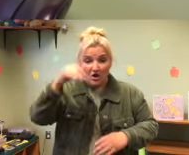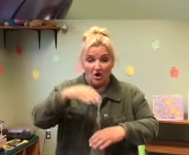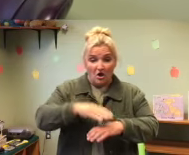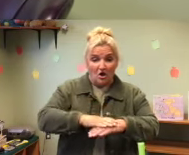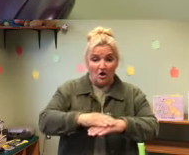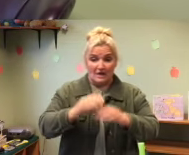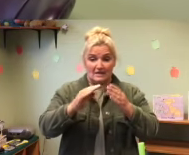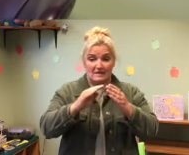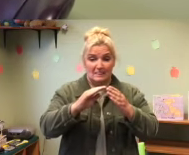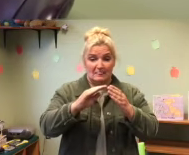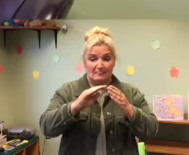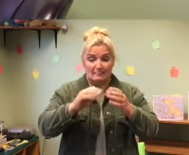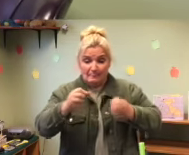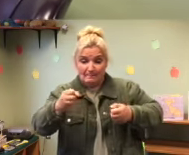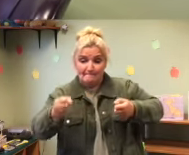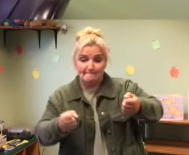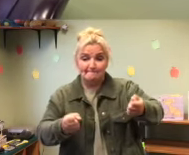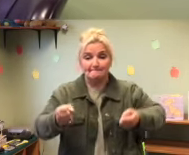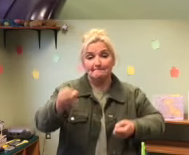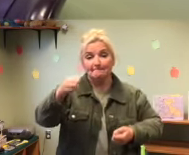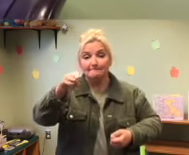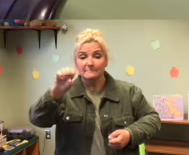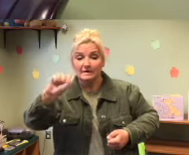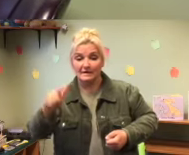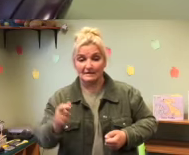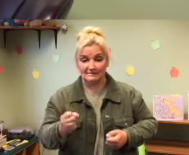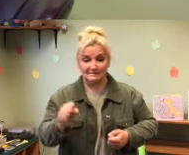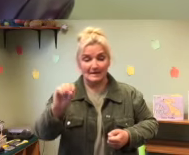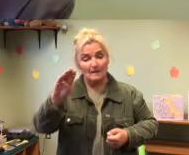cow got on the bus, and all